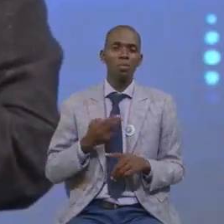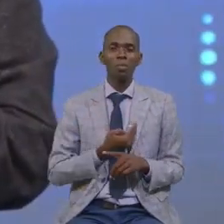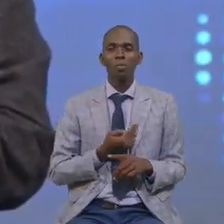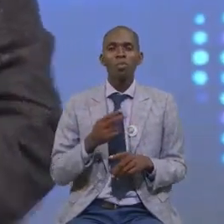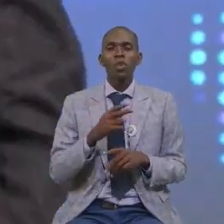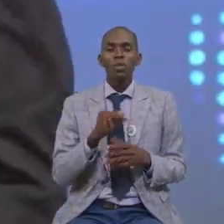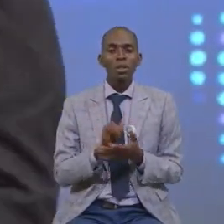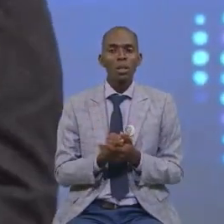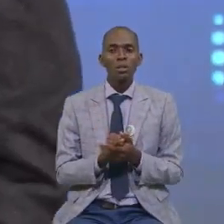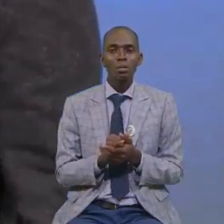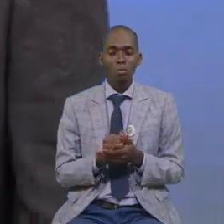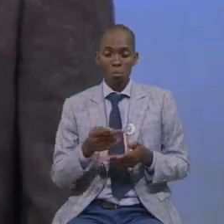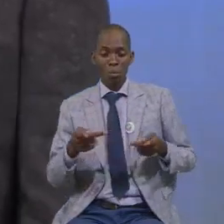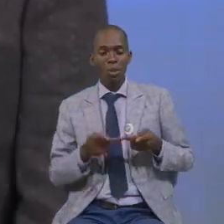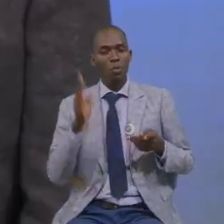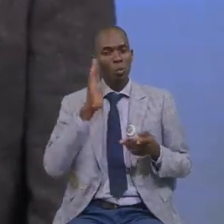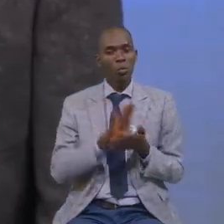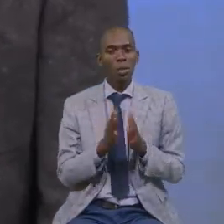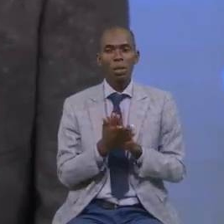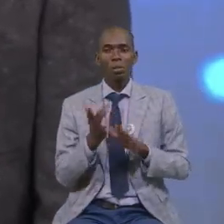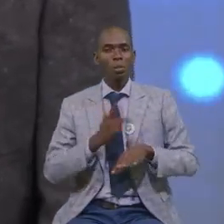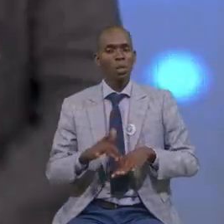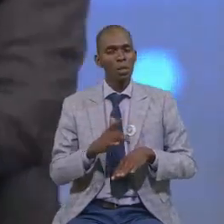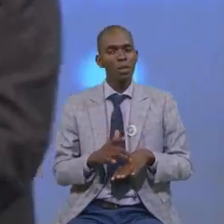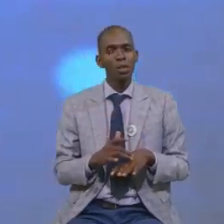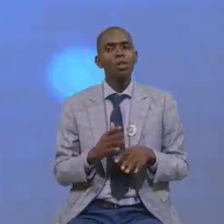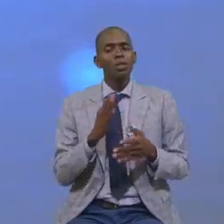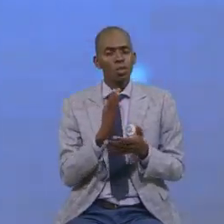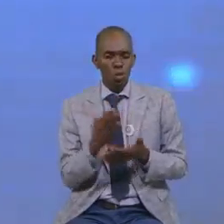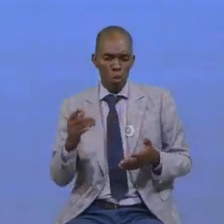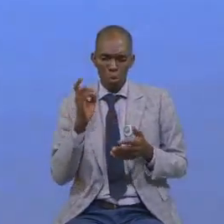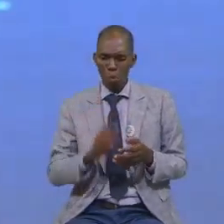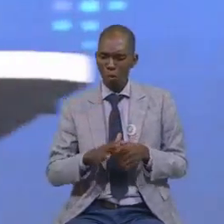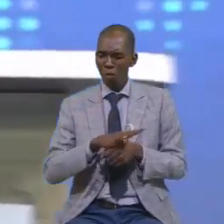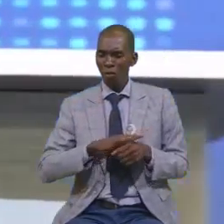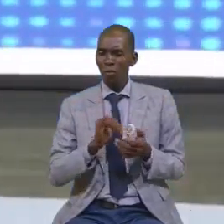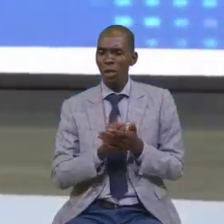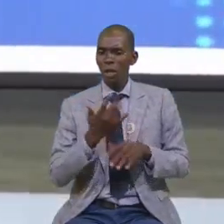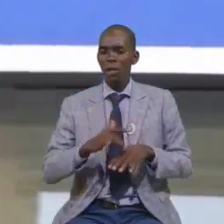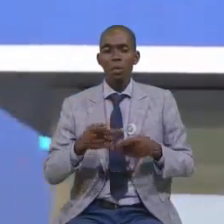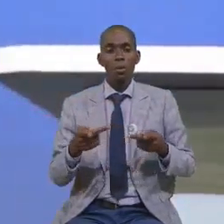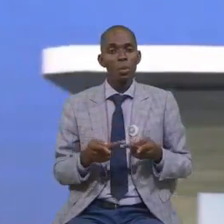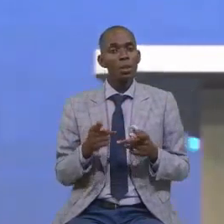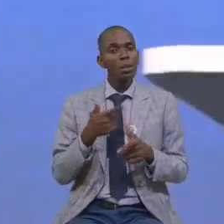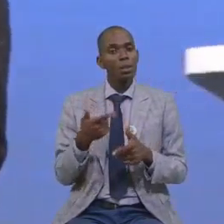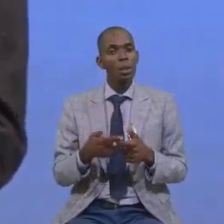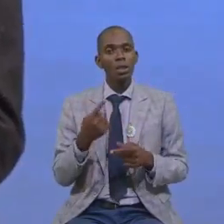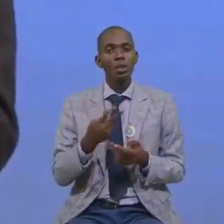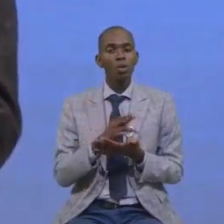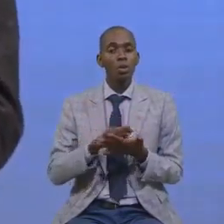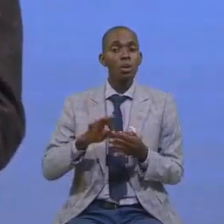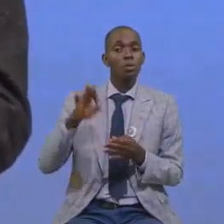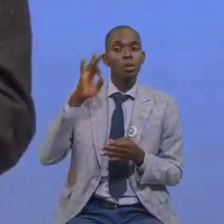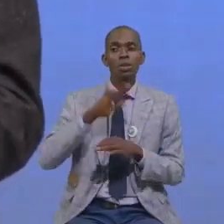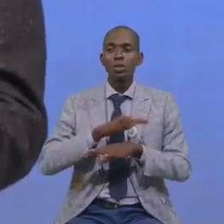vacant. Something must fill that place. And if the Holy Spirit does not fill